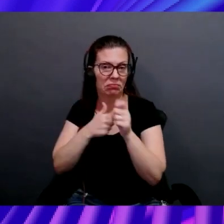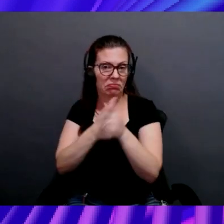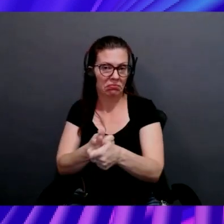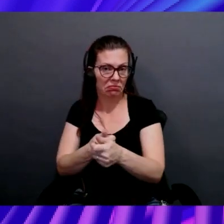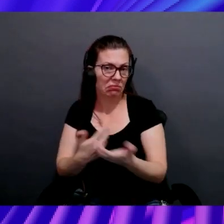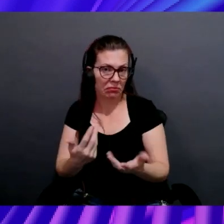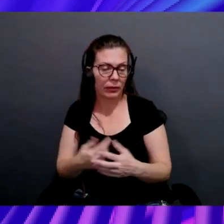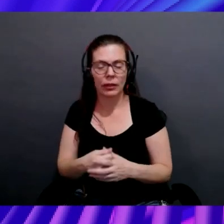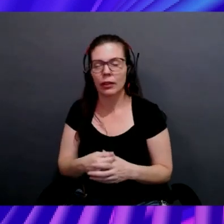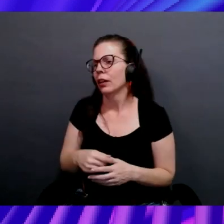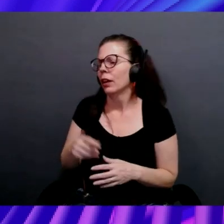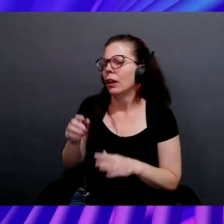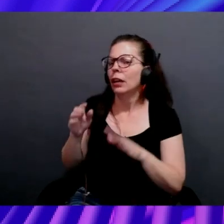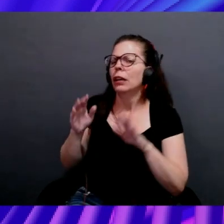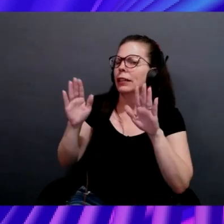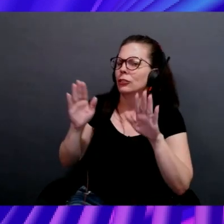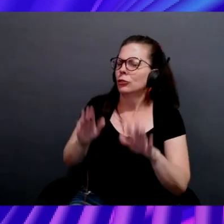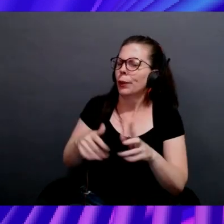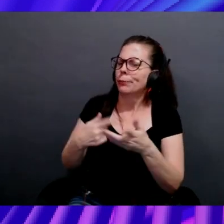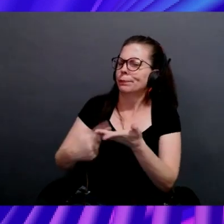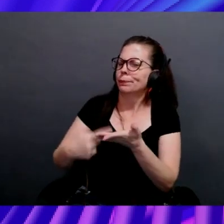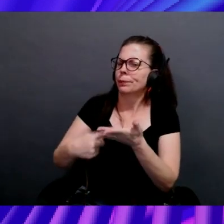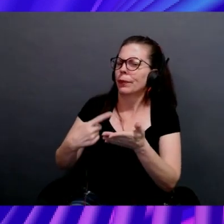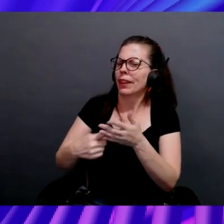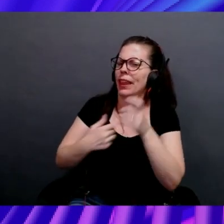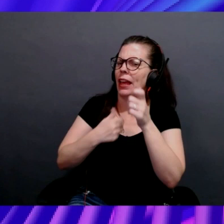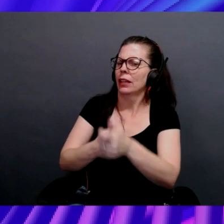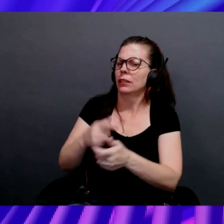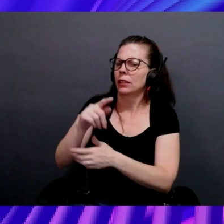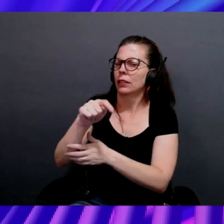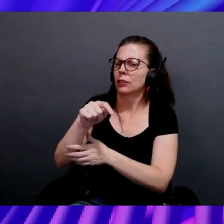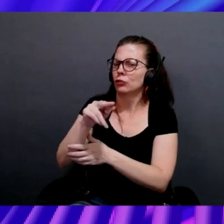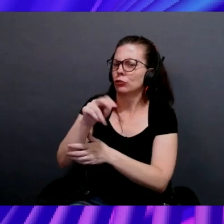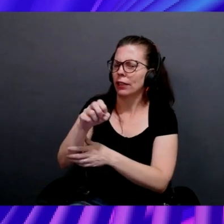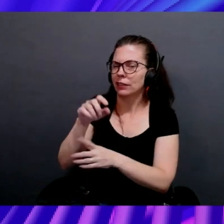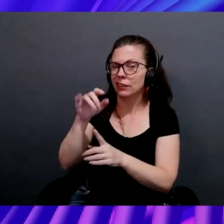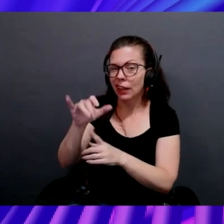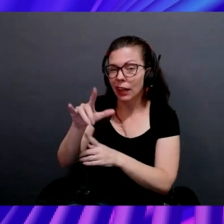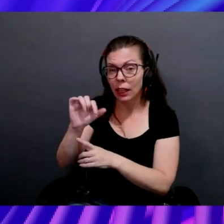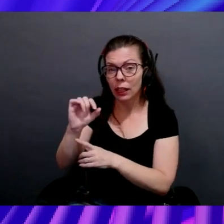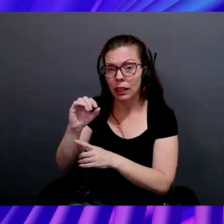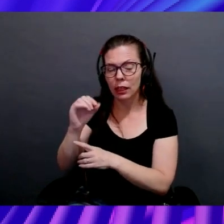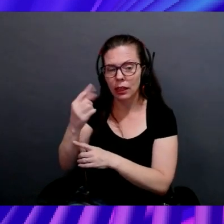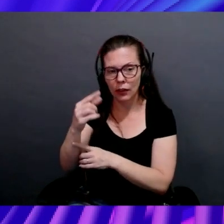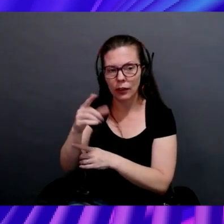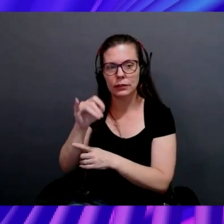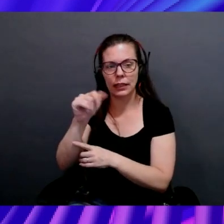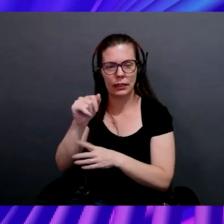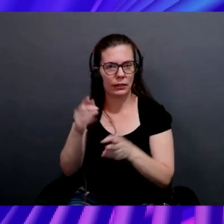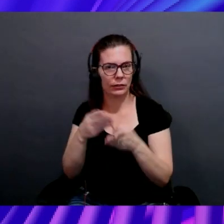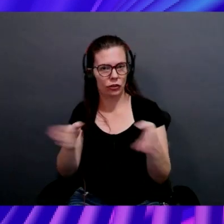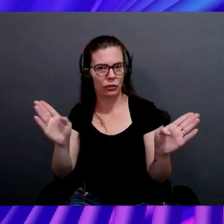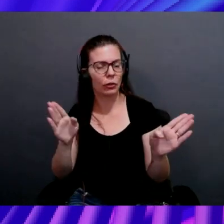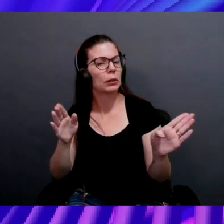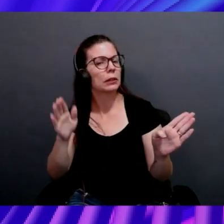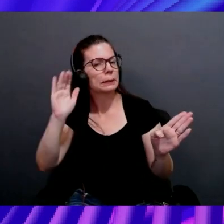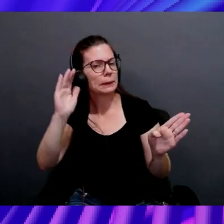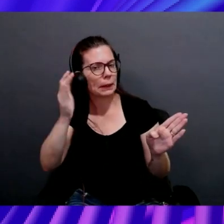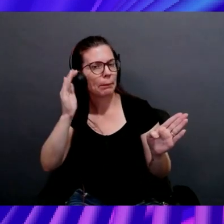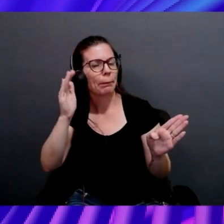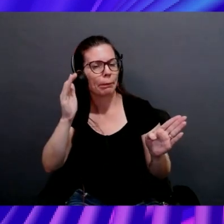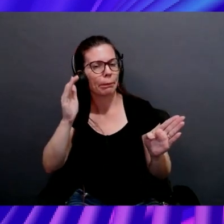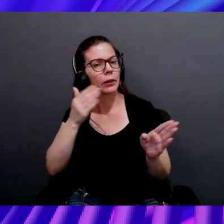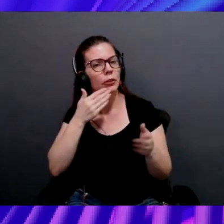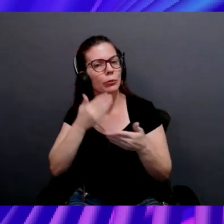talking through the traces and really just this log data in general, right? Like, so it seems like there's some really great tooling